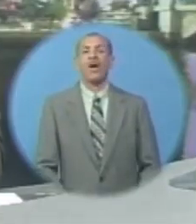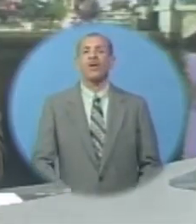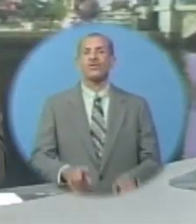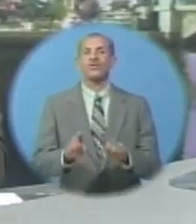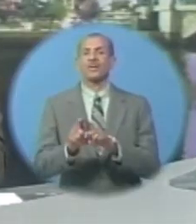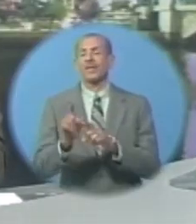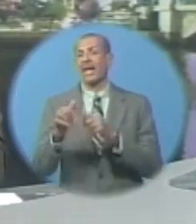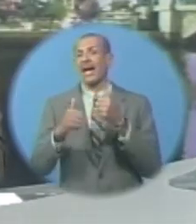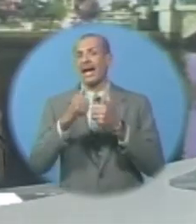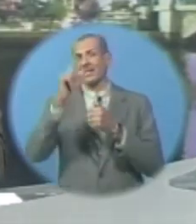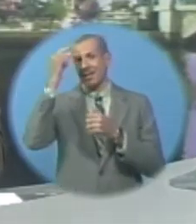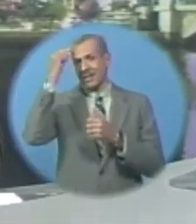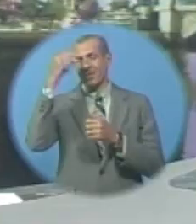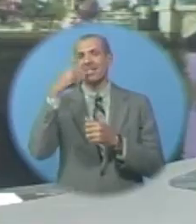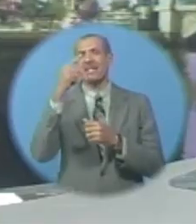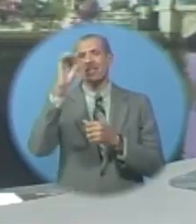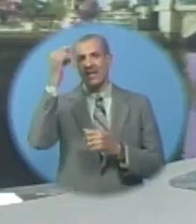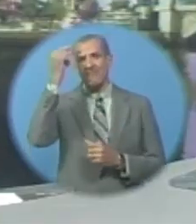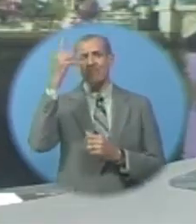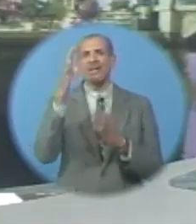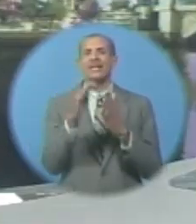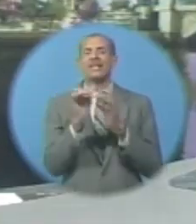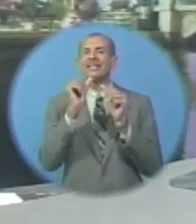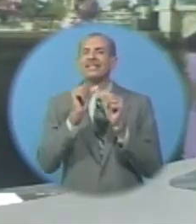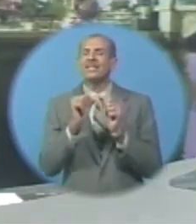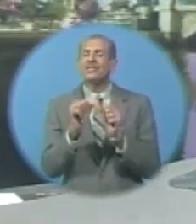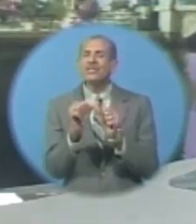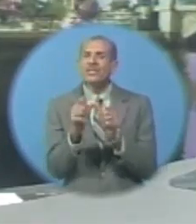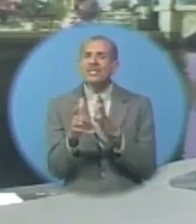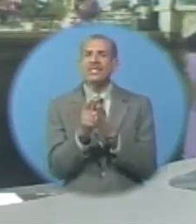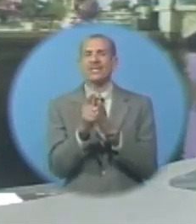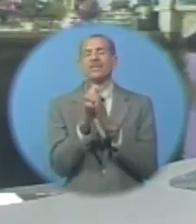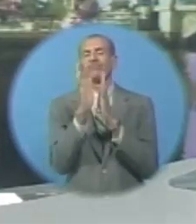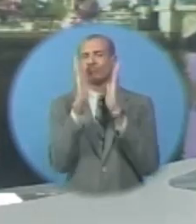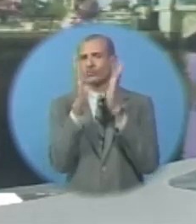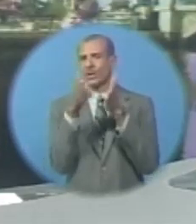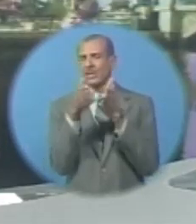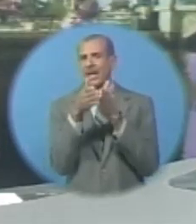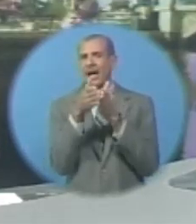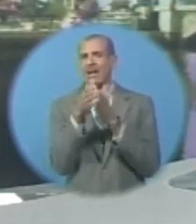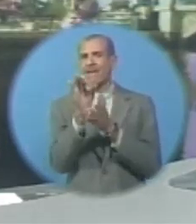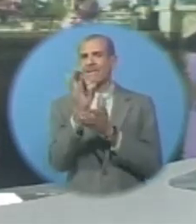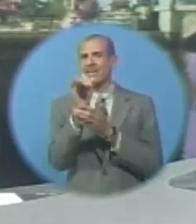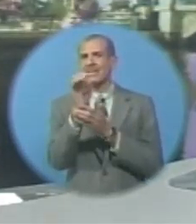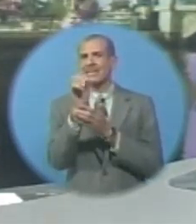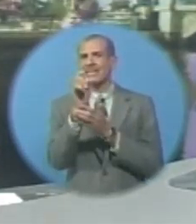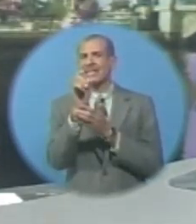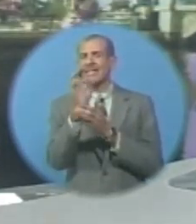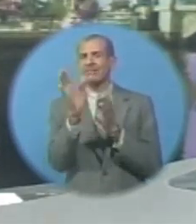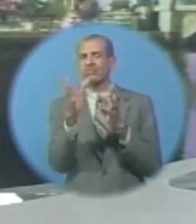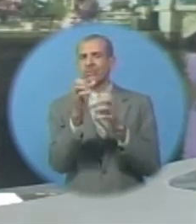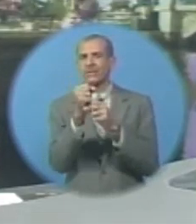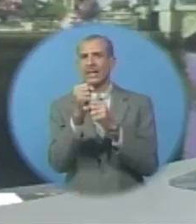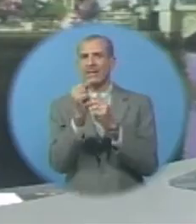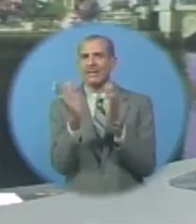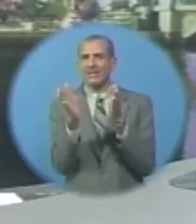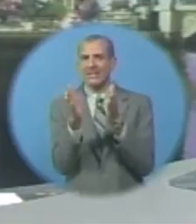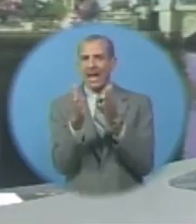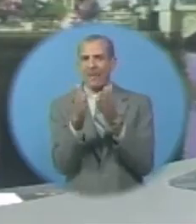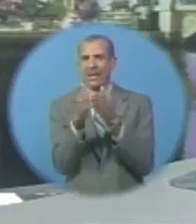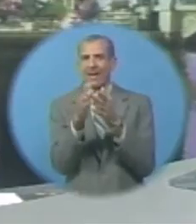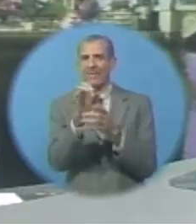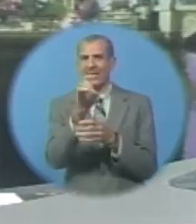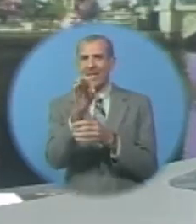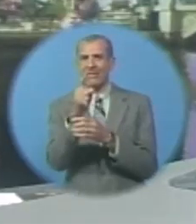Meanwhile, the acting governor says government continues to focus on fiscal consolidation, which has led to a narrowing of the deficit